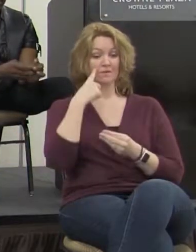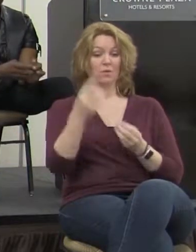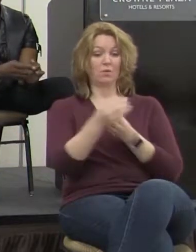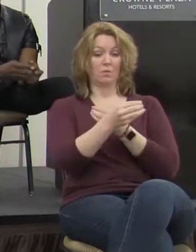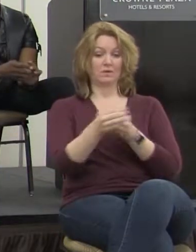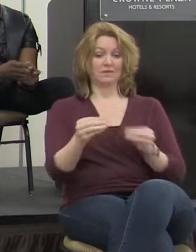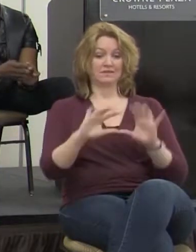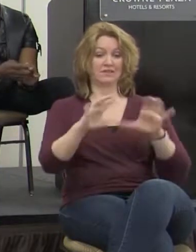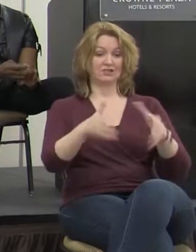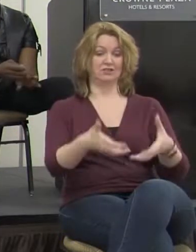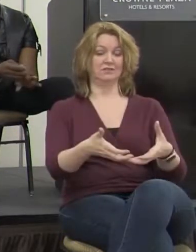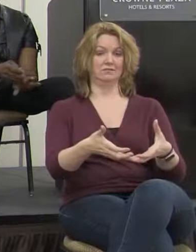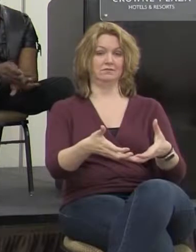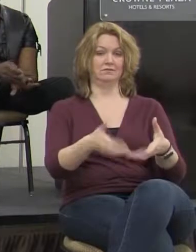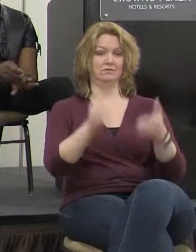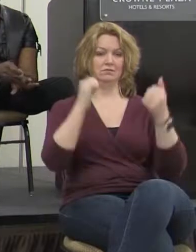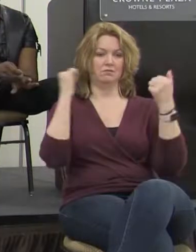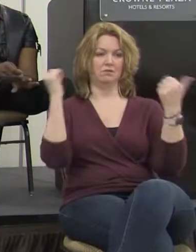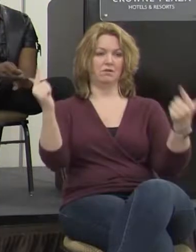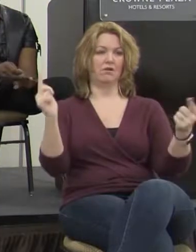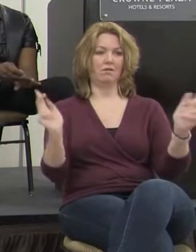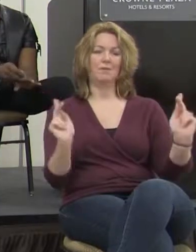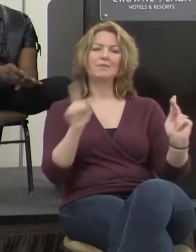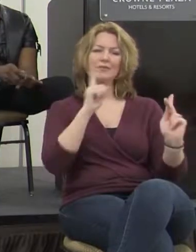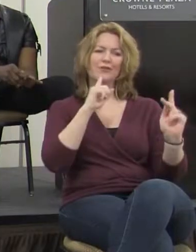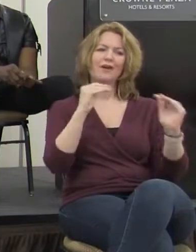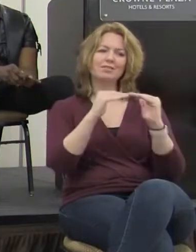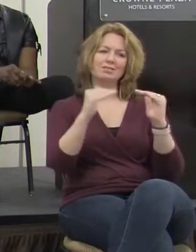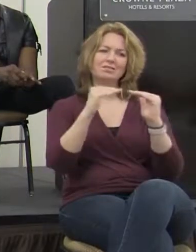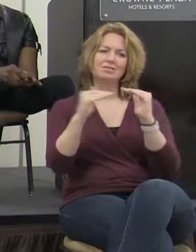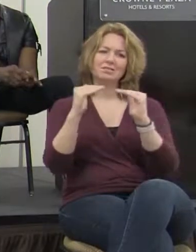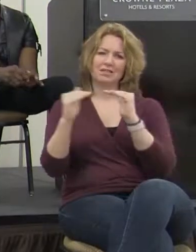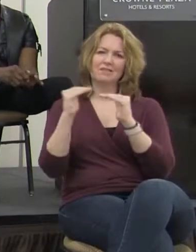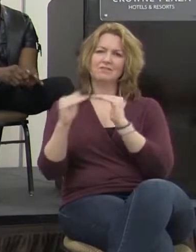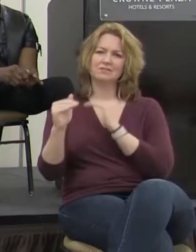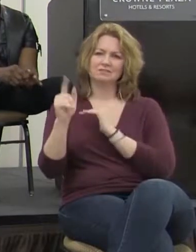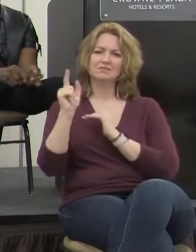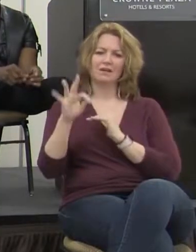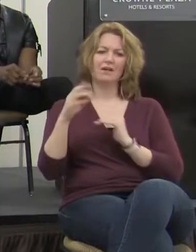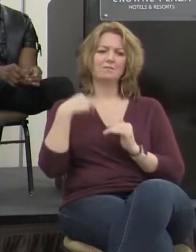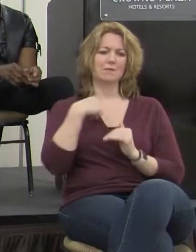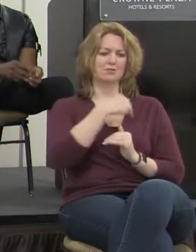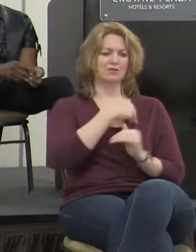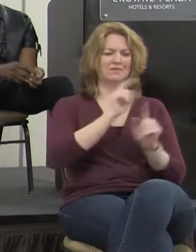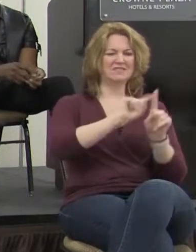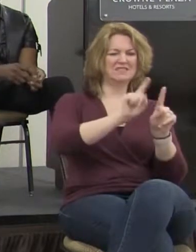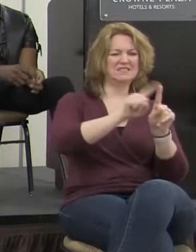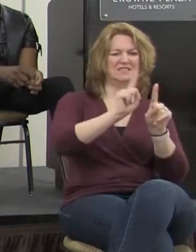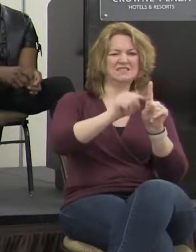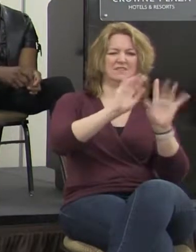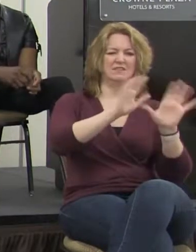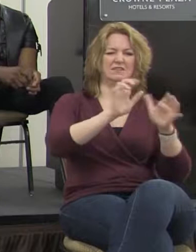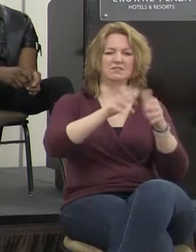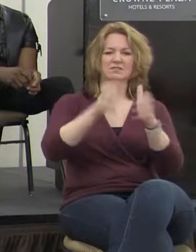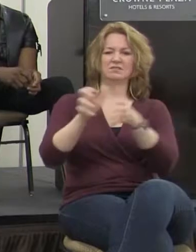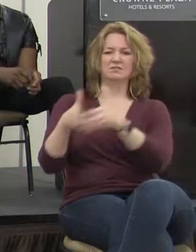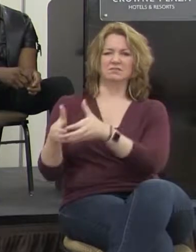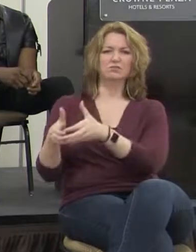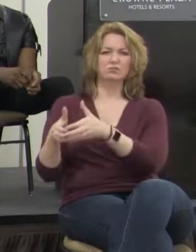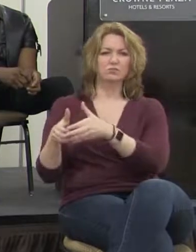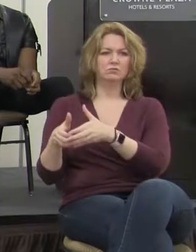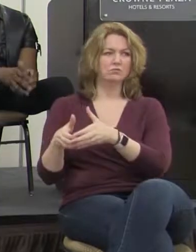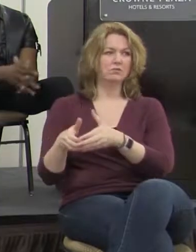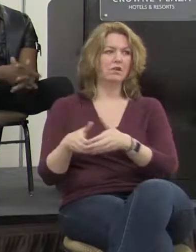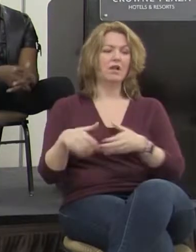organization, all people, there are levels of membership for all people in our organization. There's